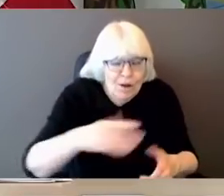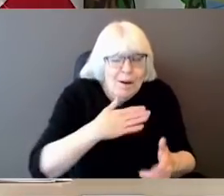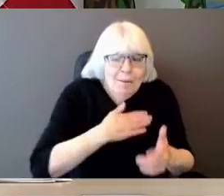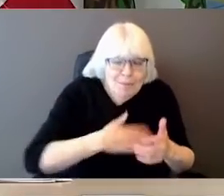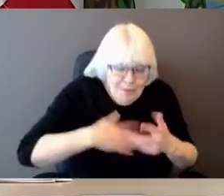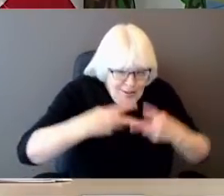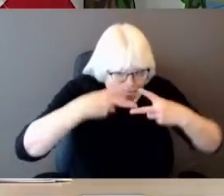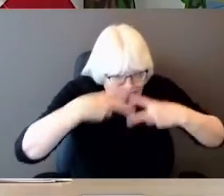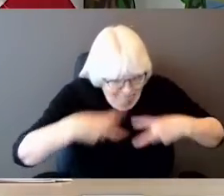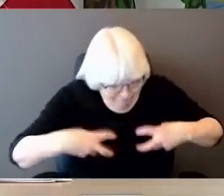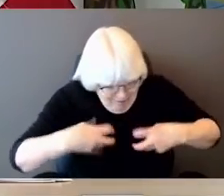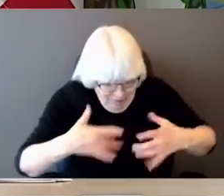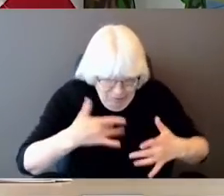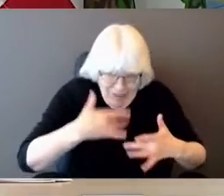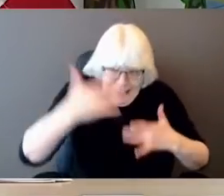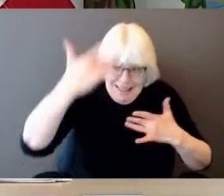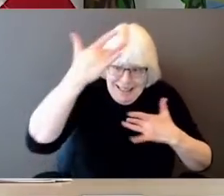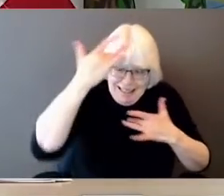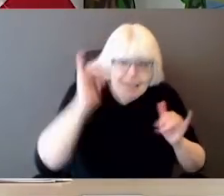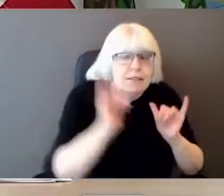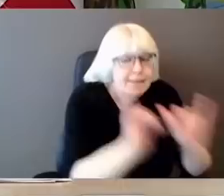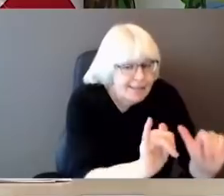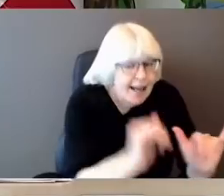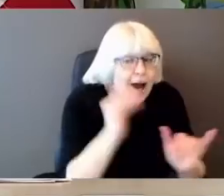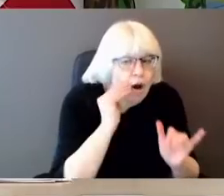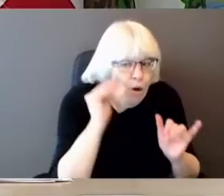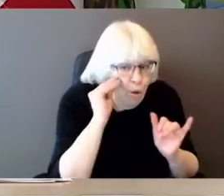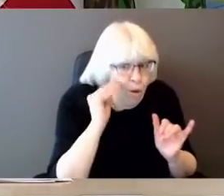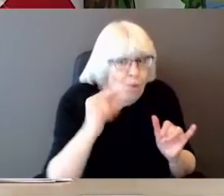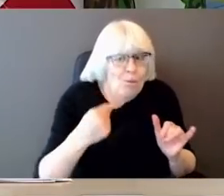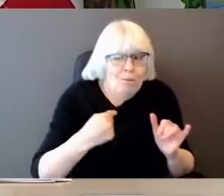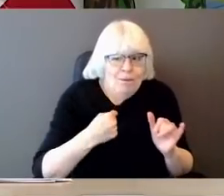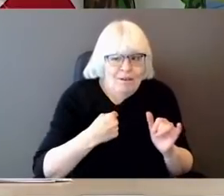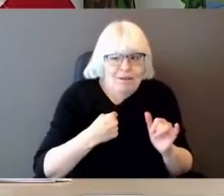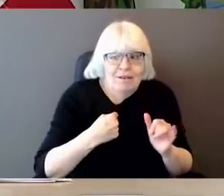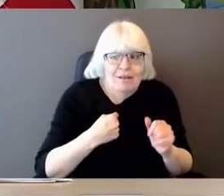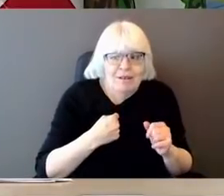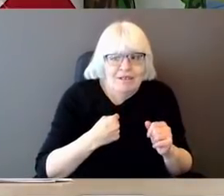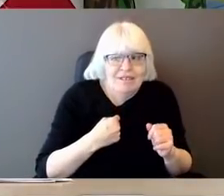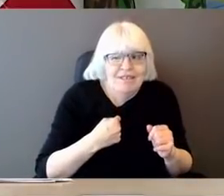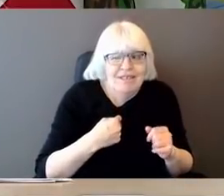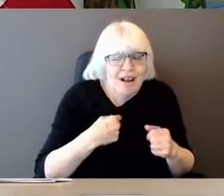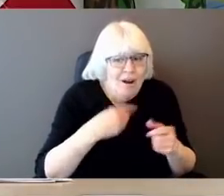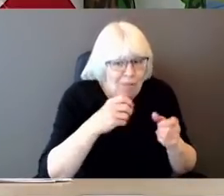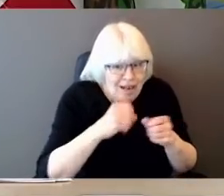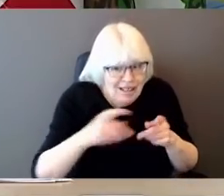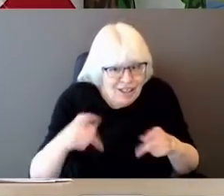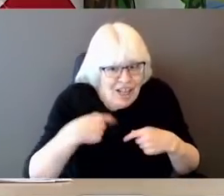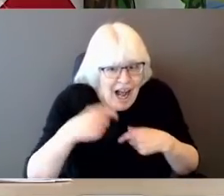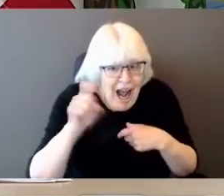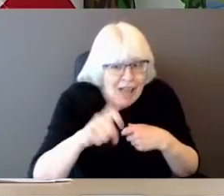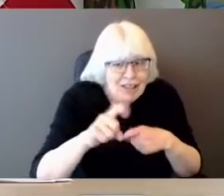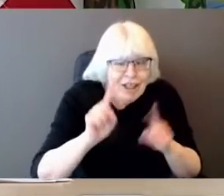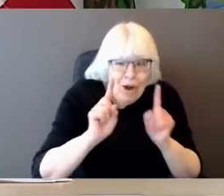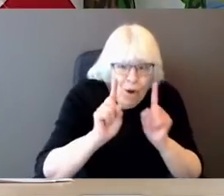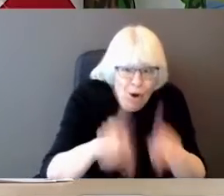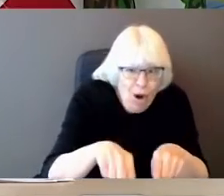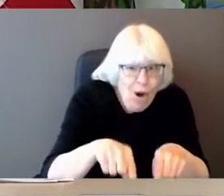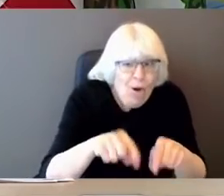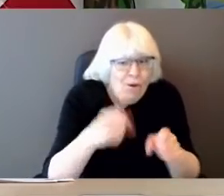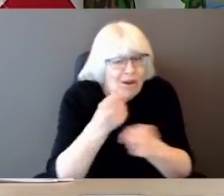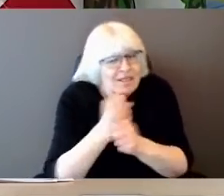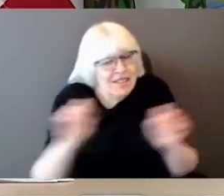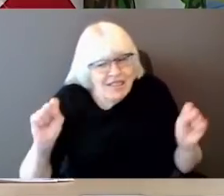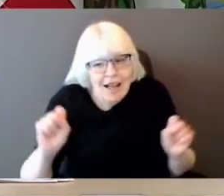and that of others, and when we decide to attend an event or gathering. We would not be here today announcing